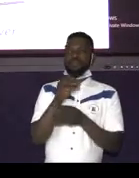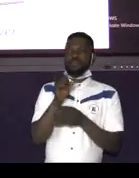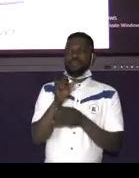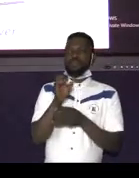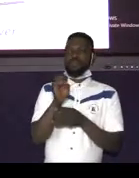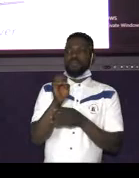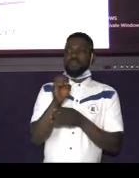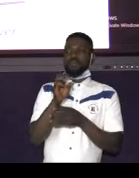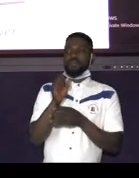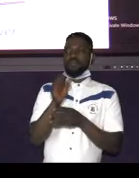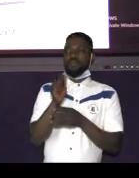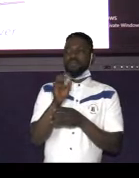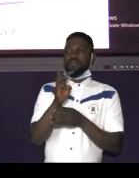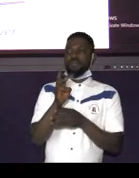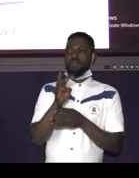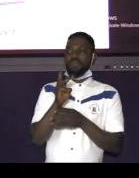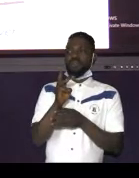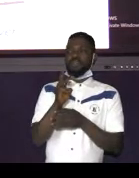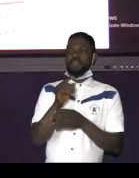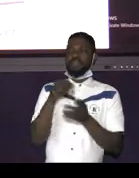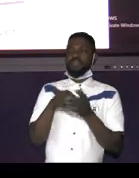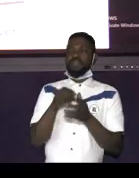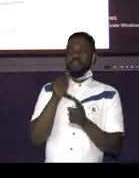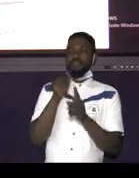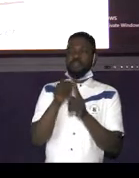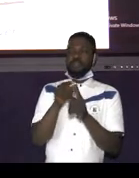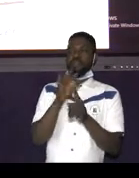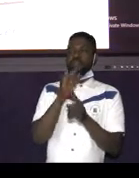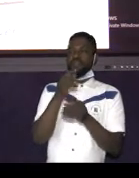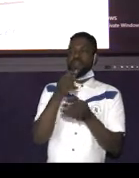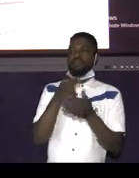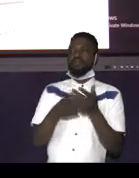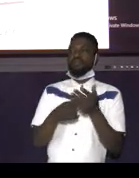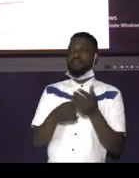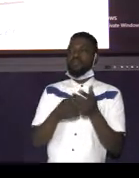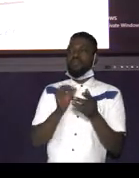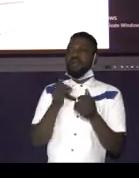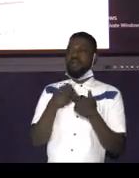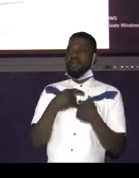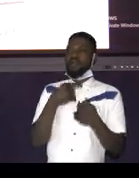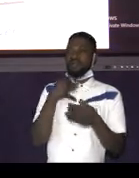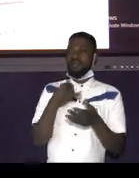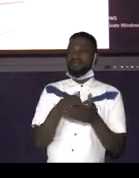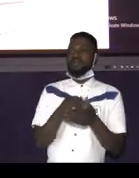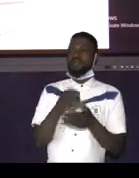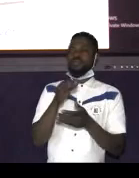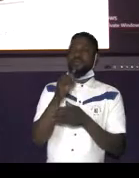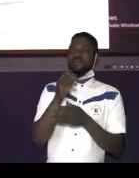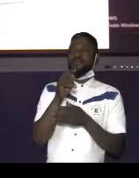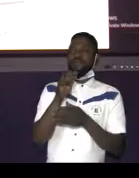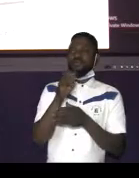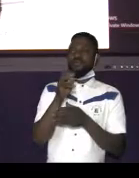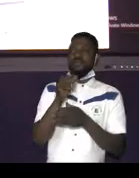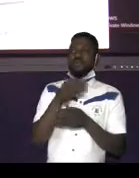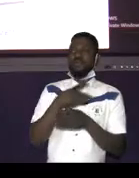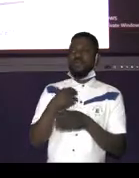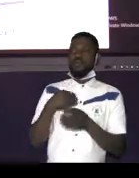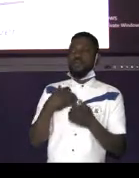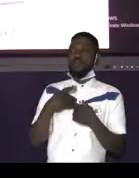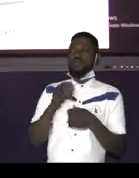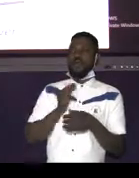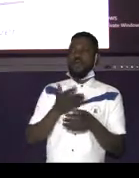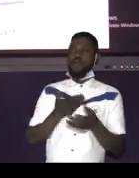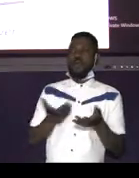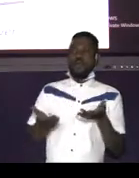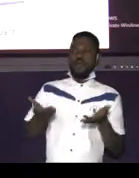And this point here, what do you think is called? I've said it. This is fulcrum, and we have our load